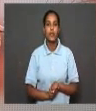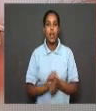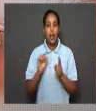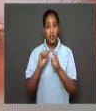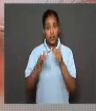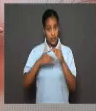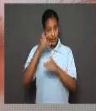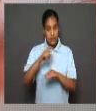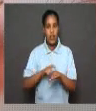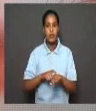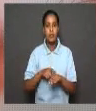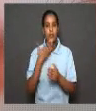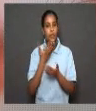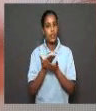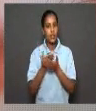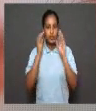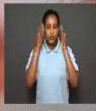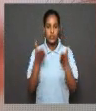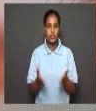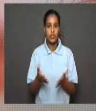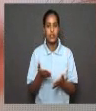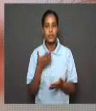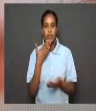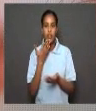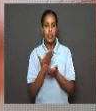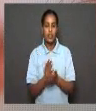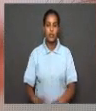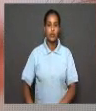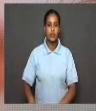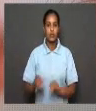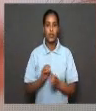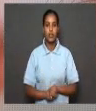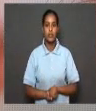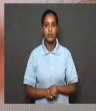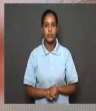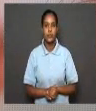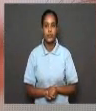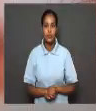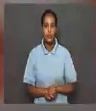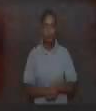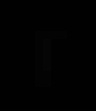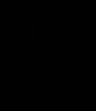Until next time, thank you, teacher. Thank you, students.